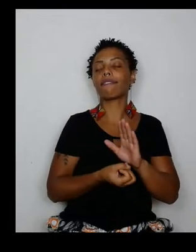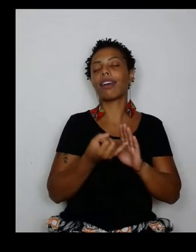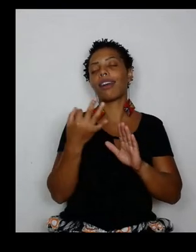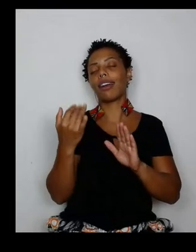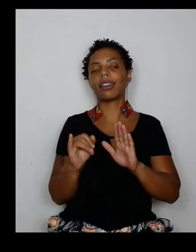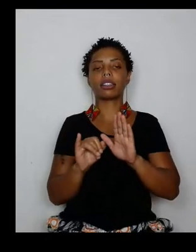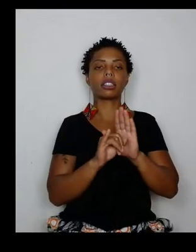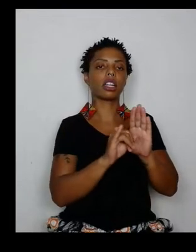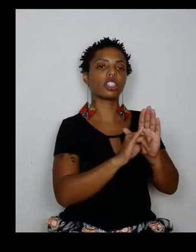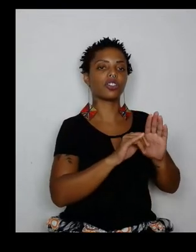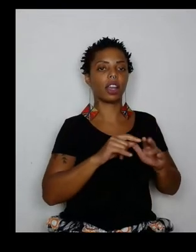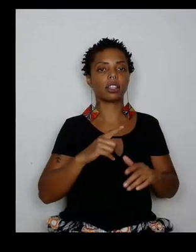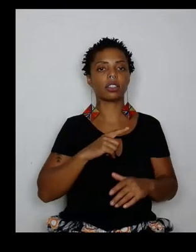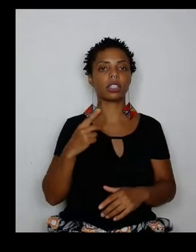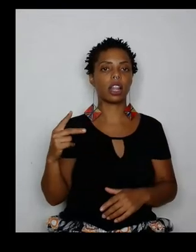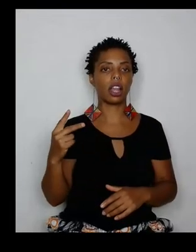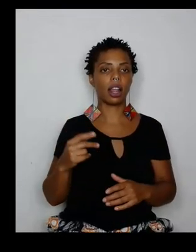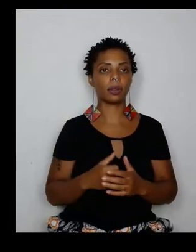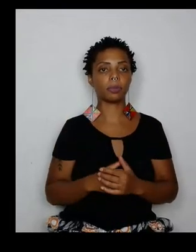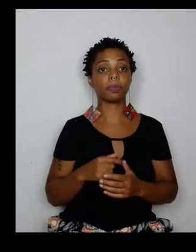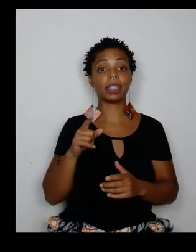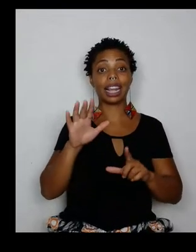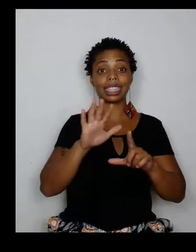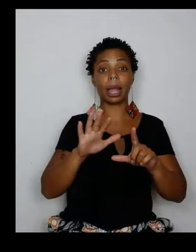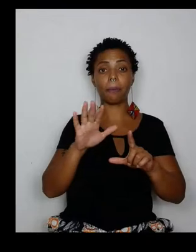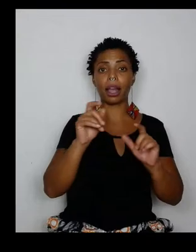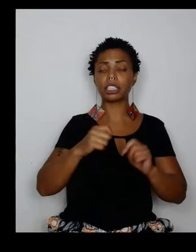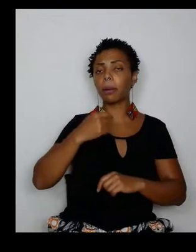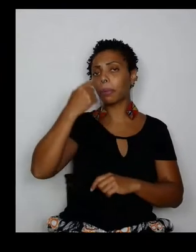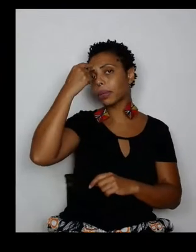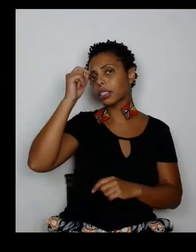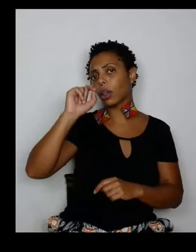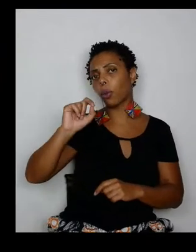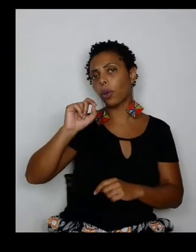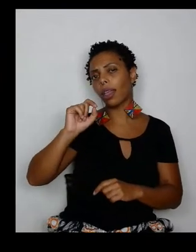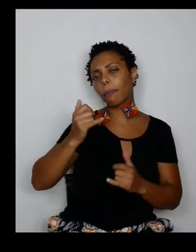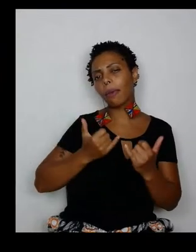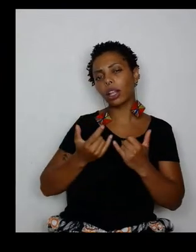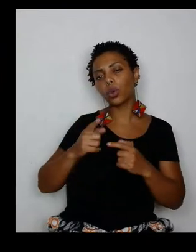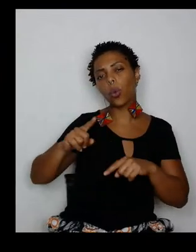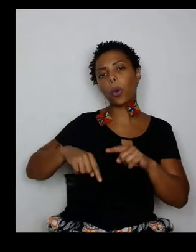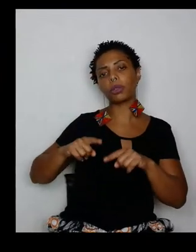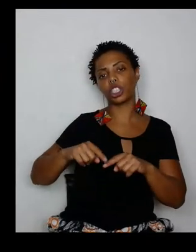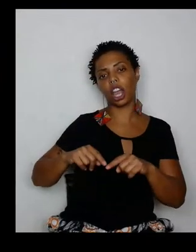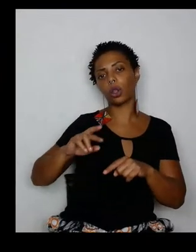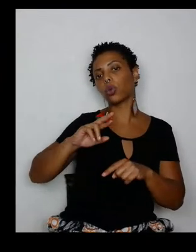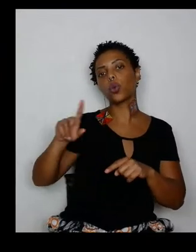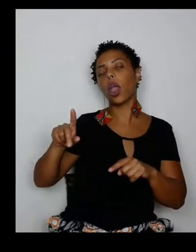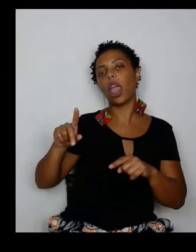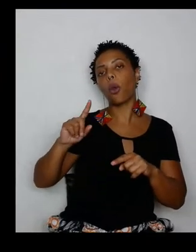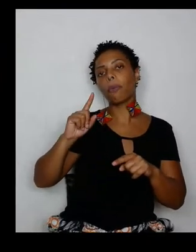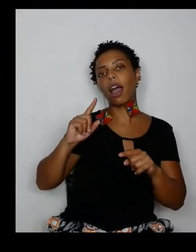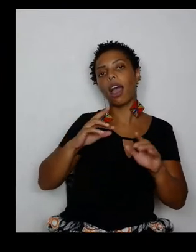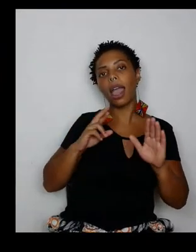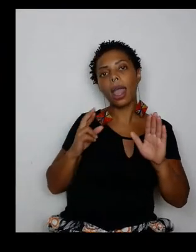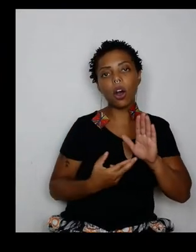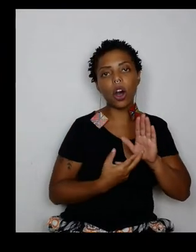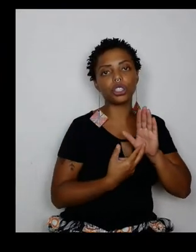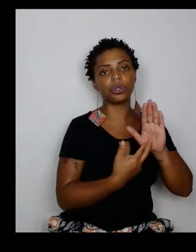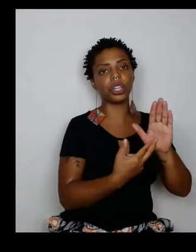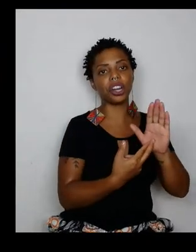object as well as a representation interestingly when it was shown at the national gallery portraits